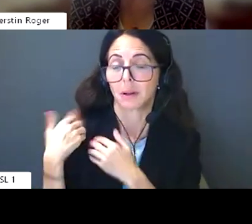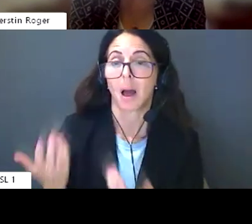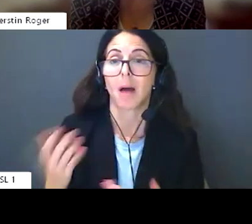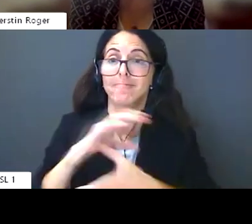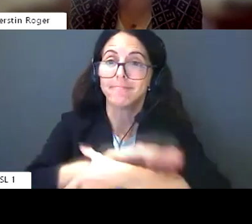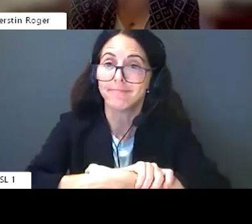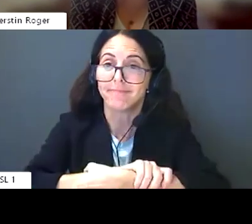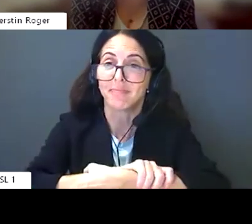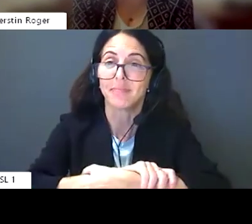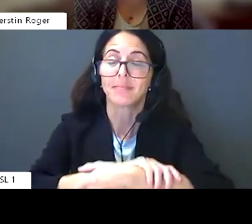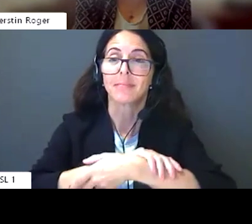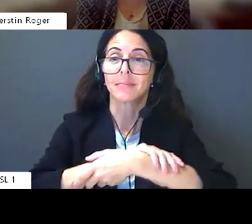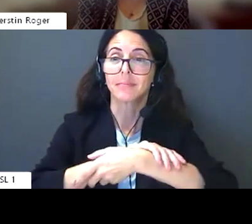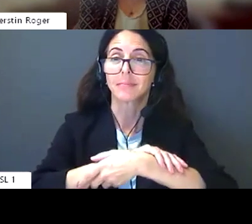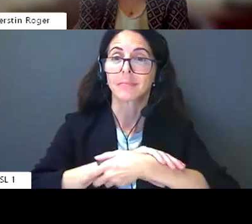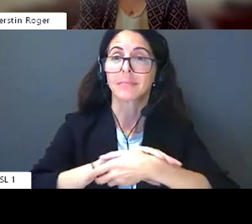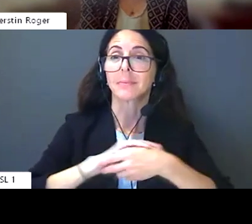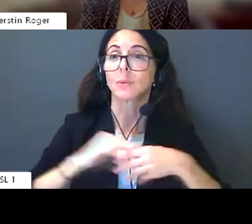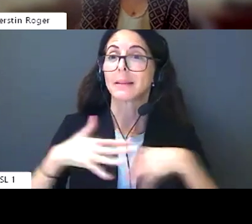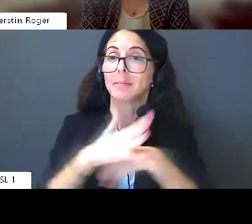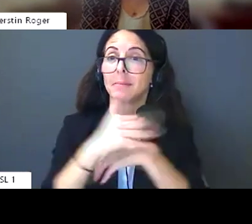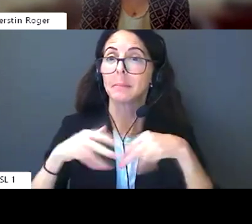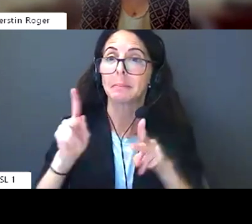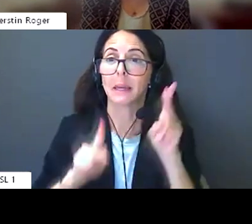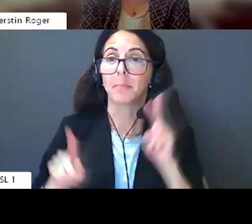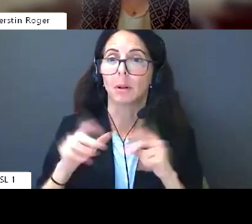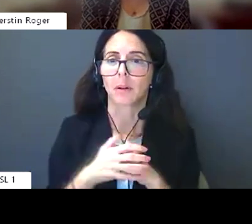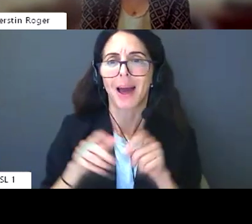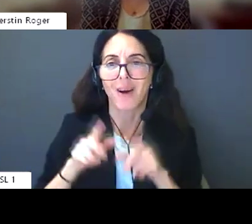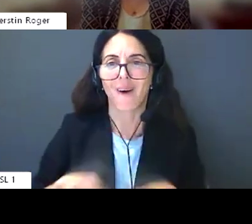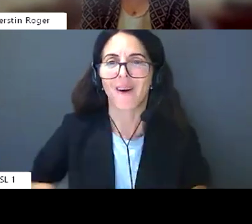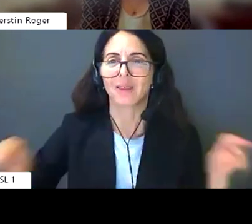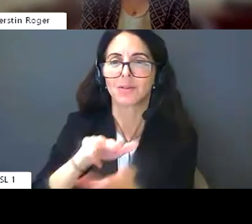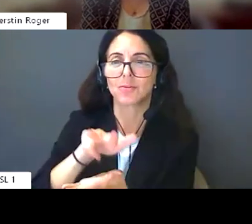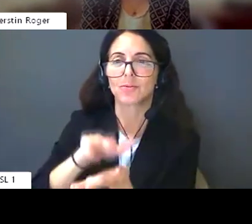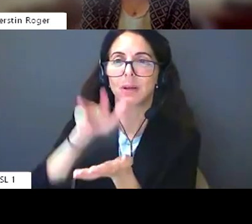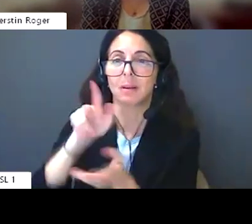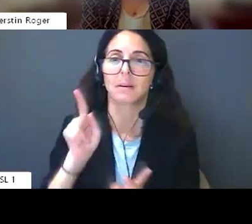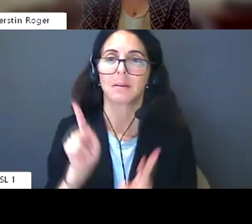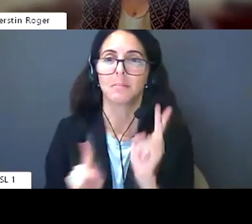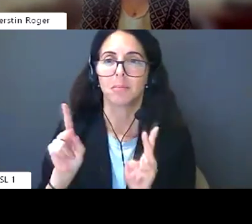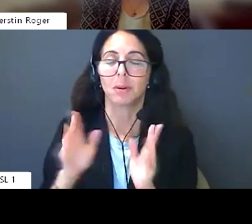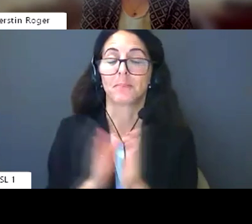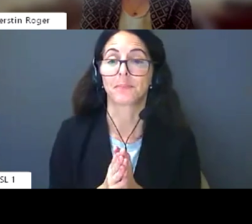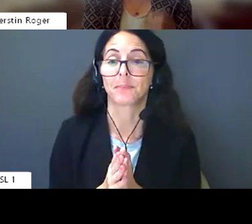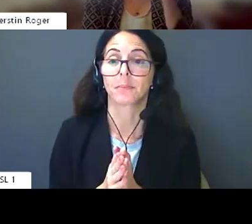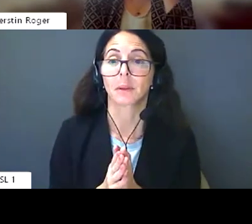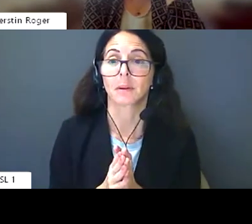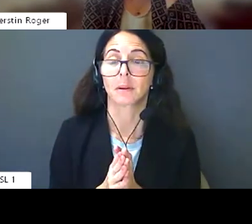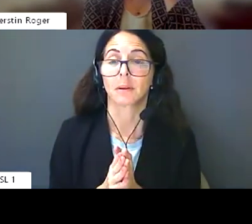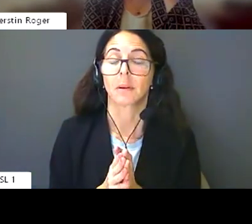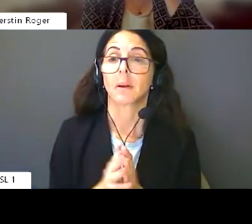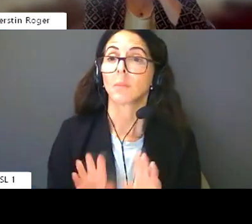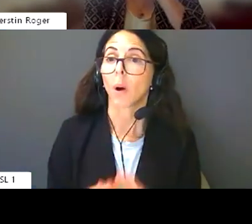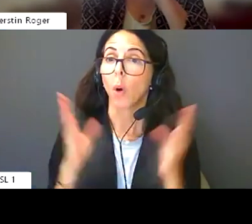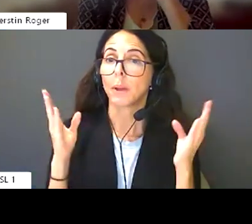reconciliation of with Indigenous people, and we're all treaty people. So much of what I'll start with are things